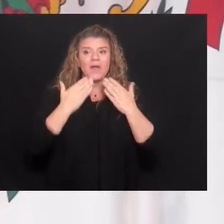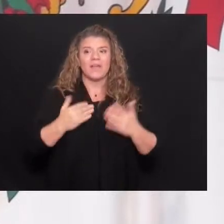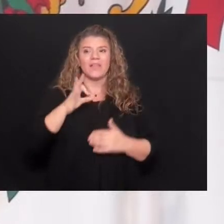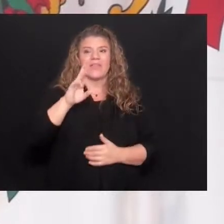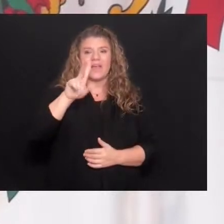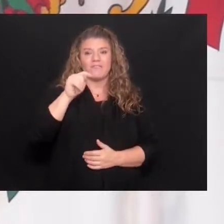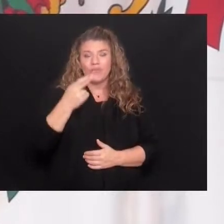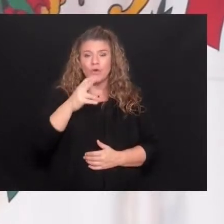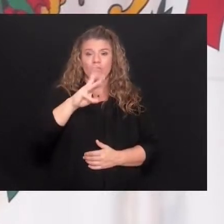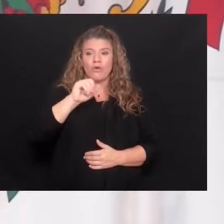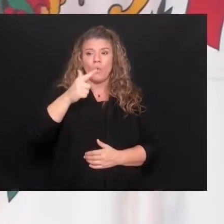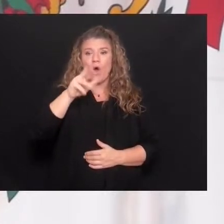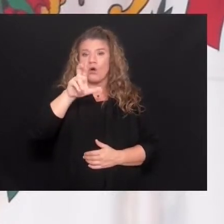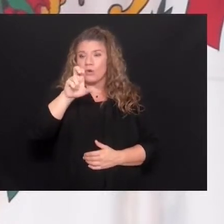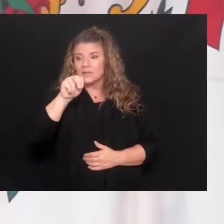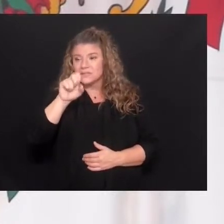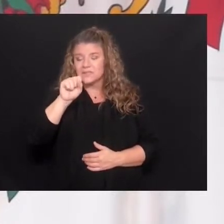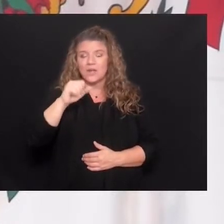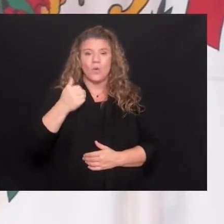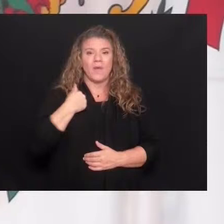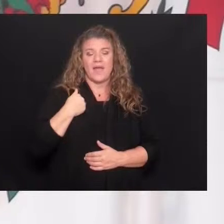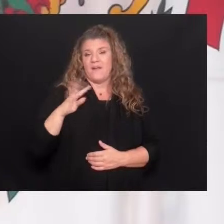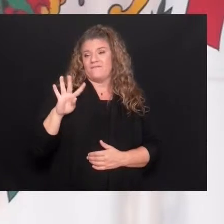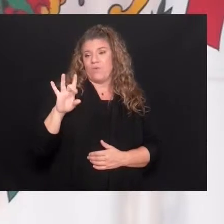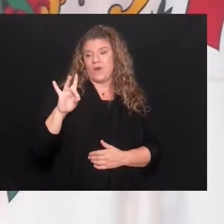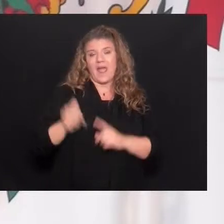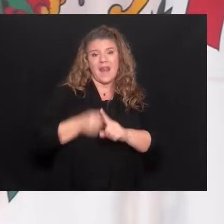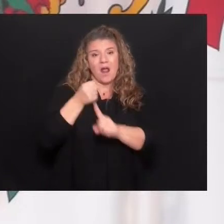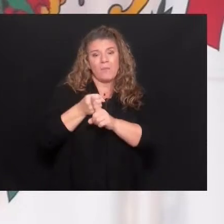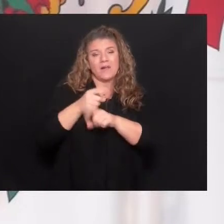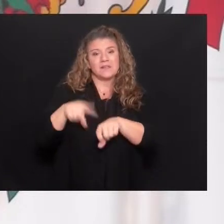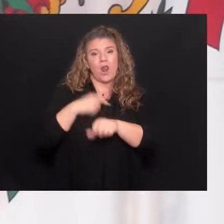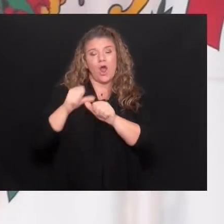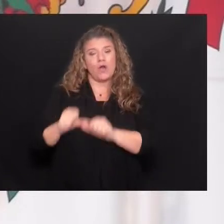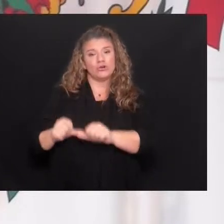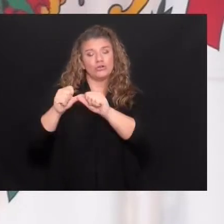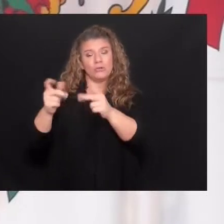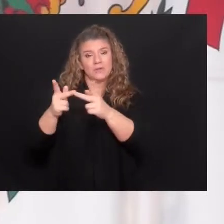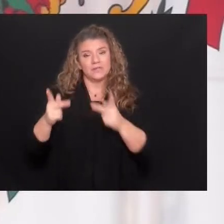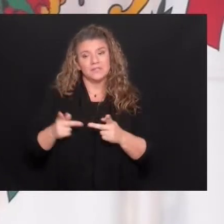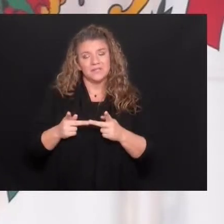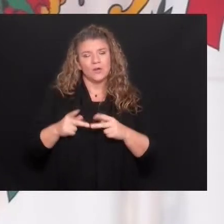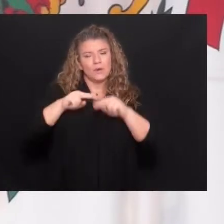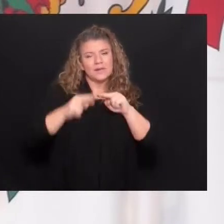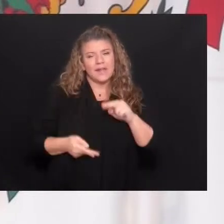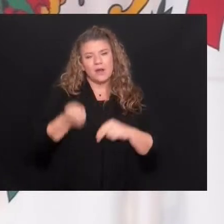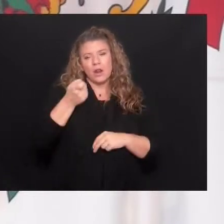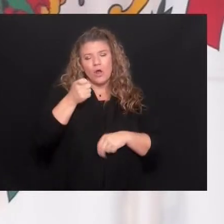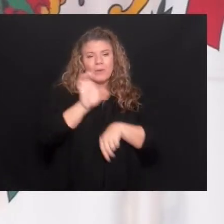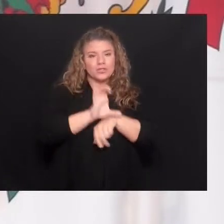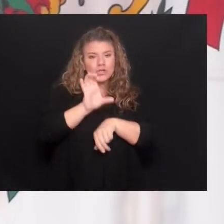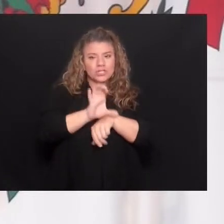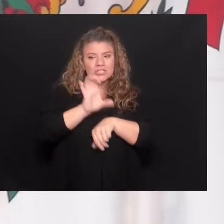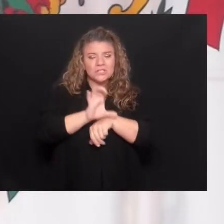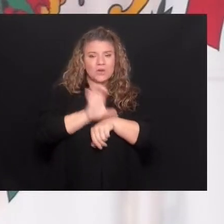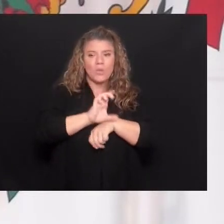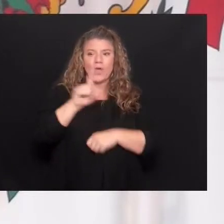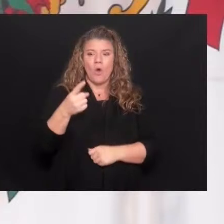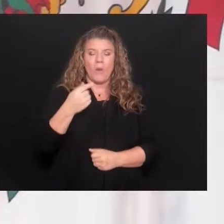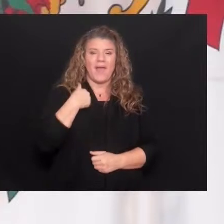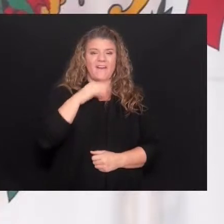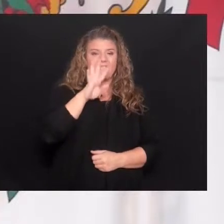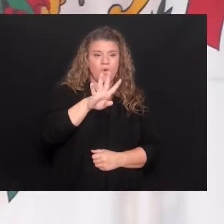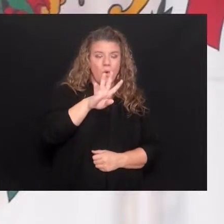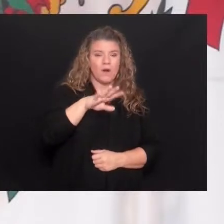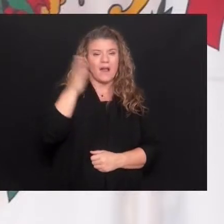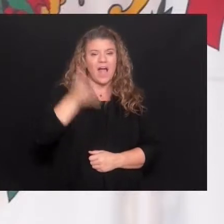thank Walgreens. We have 48 outbreaks in our long-term care facilities. We're down a little bit in our churches. We only have 4 in 4